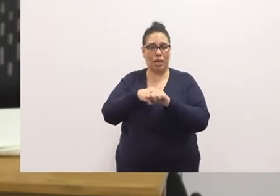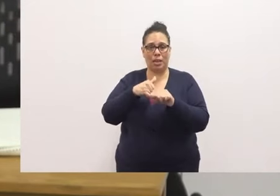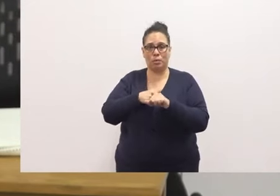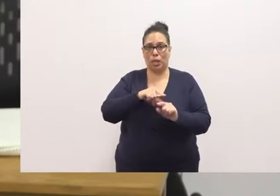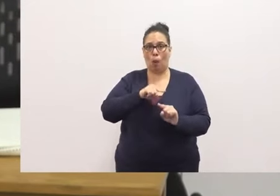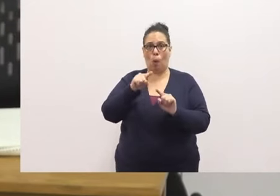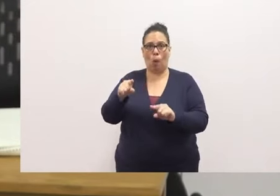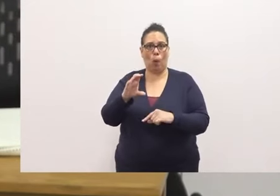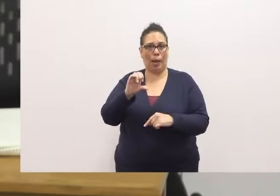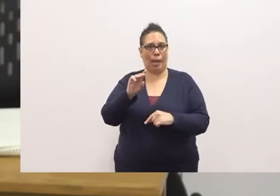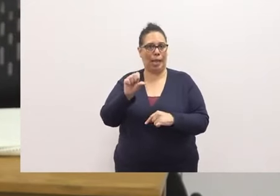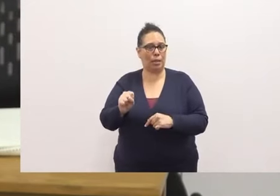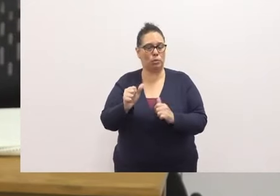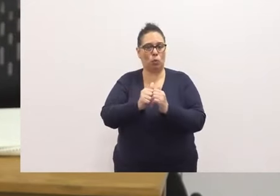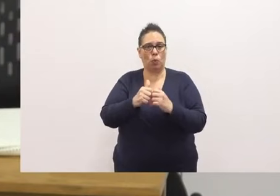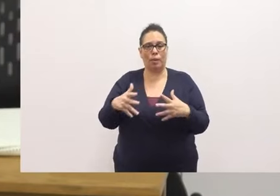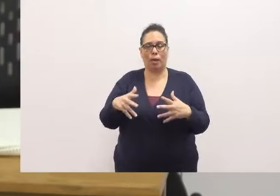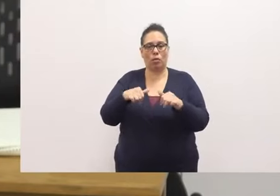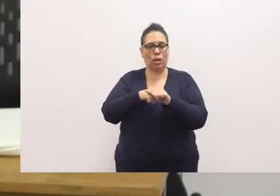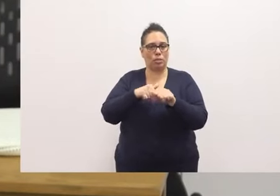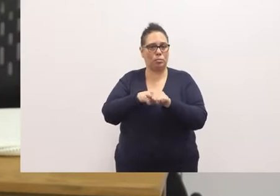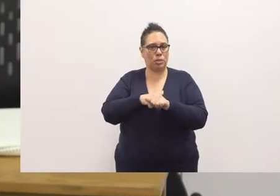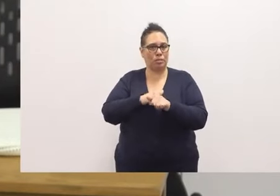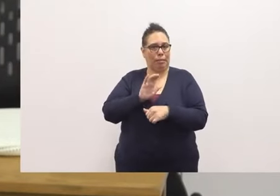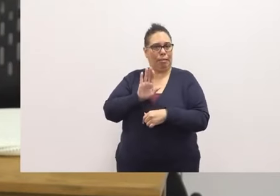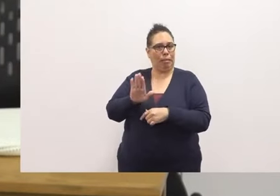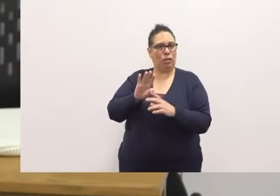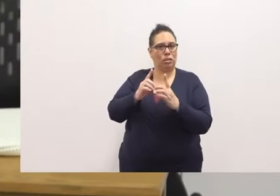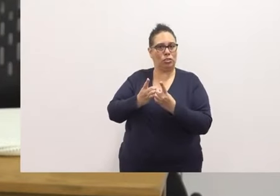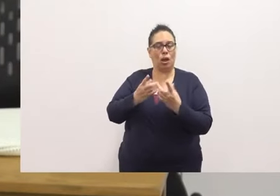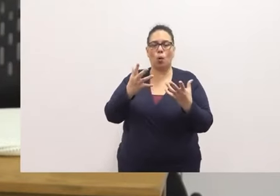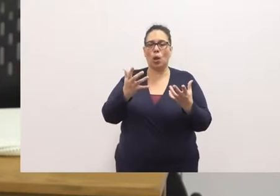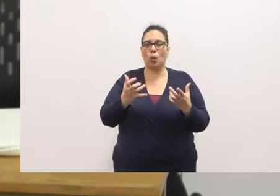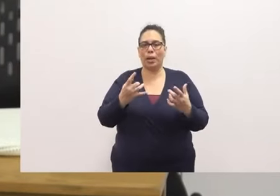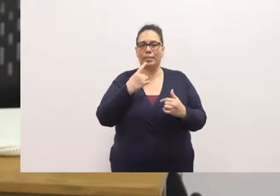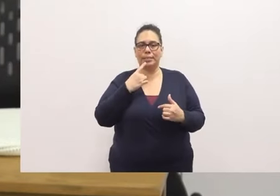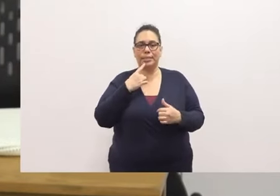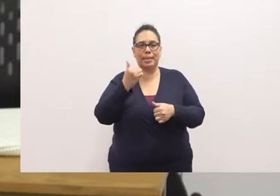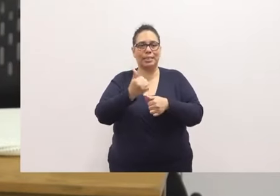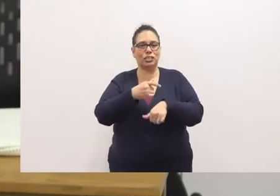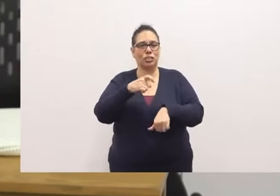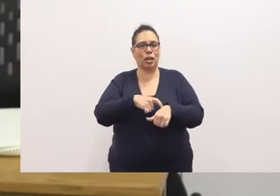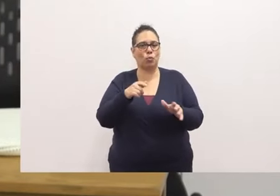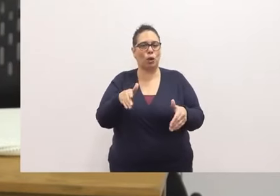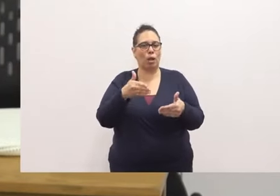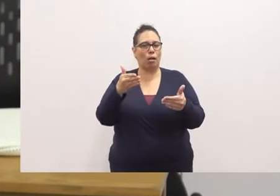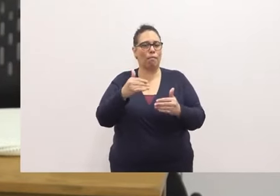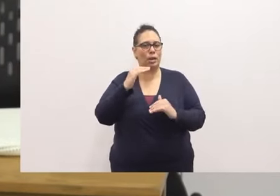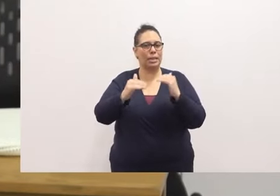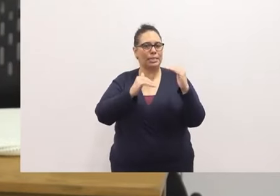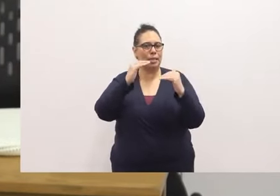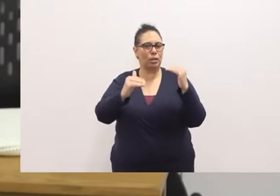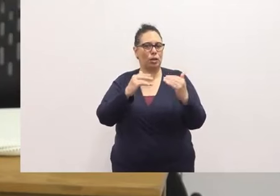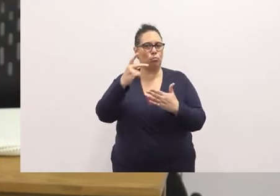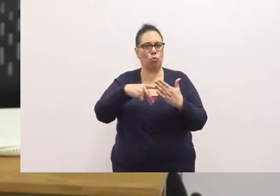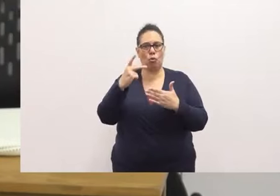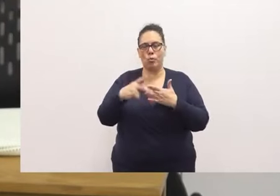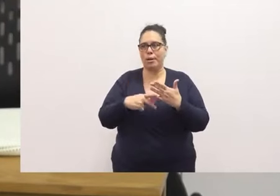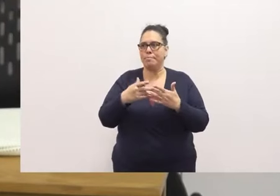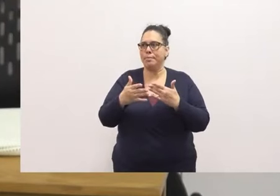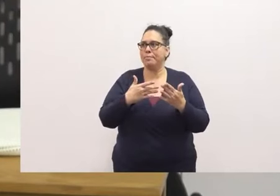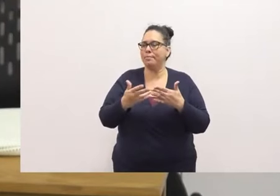CAMS without having had algebra in their school district. What we want to say, though, is that every time we offer some type of an accelerated program, whether